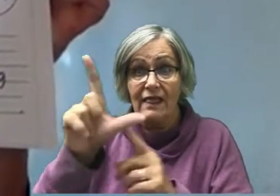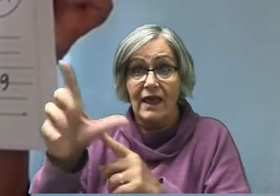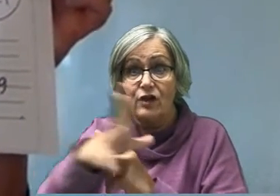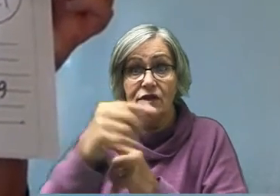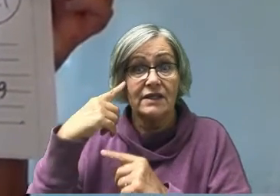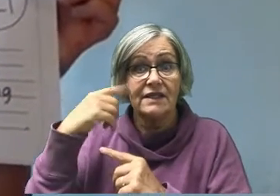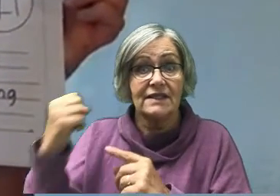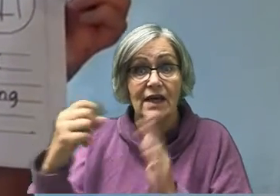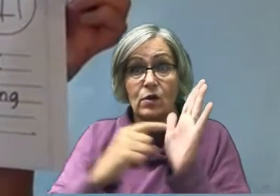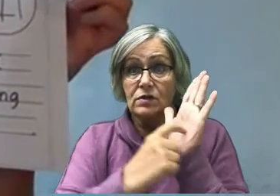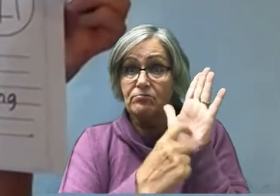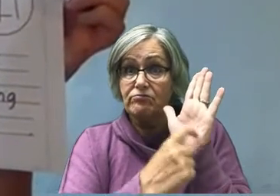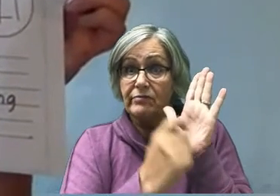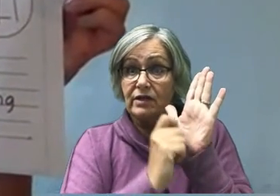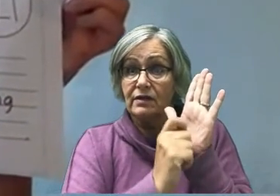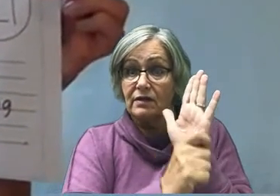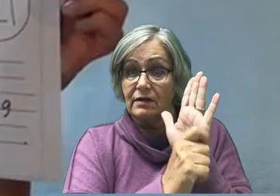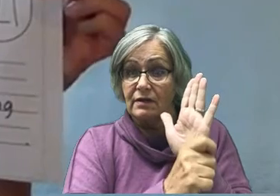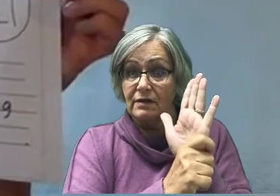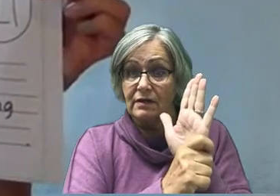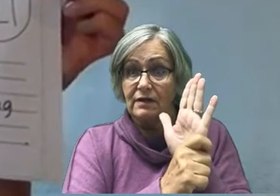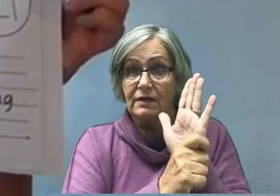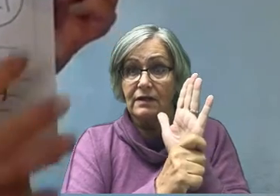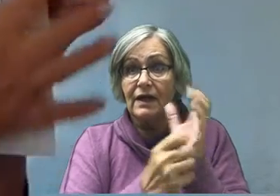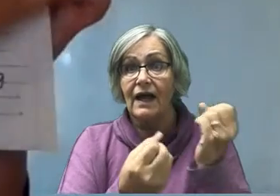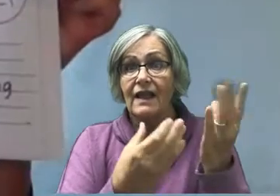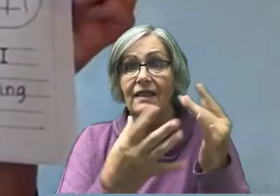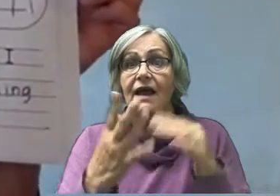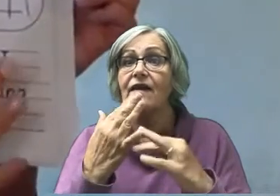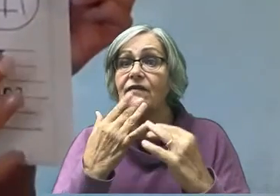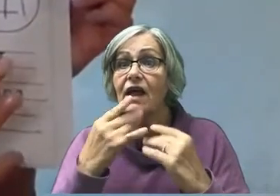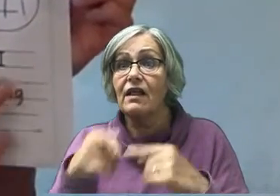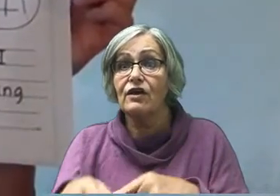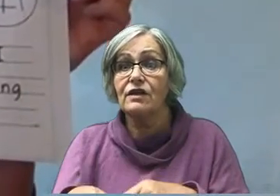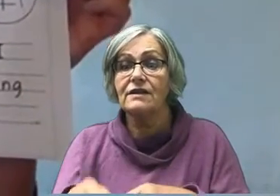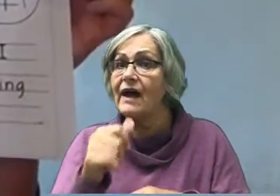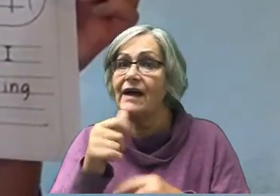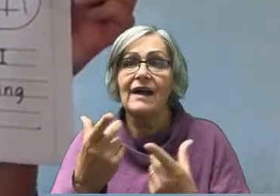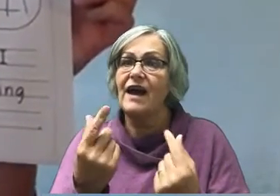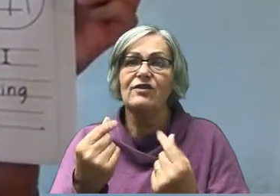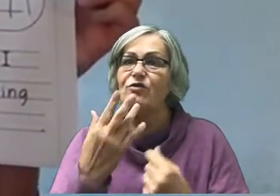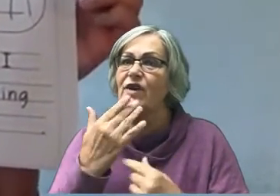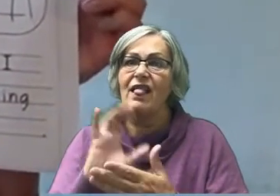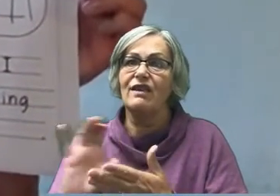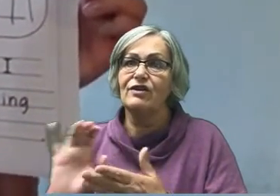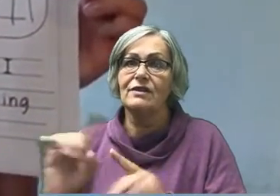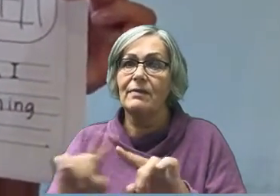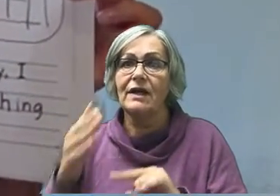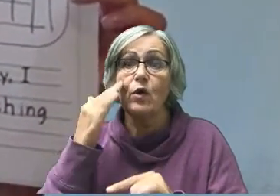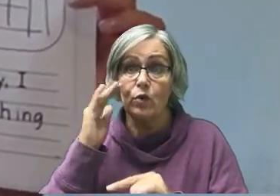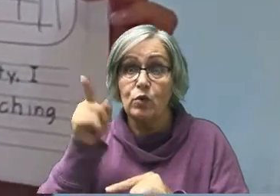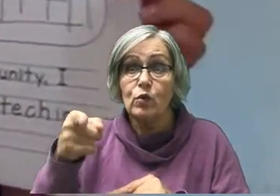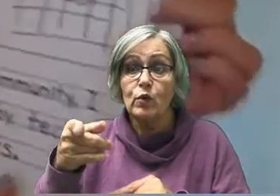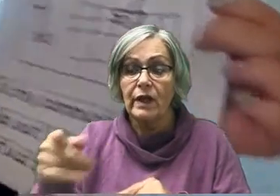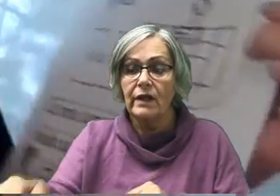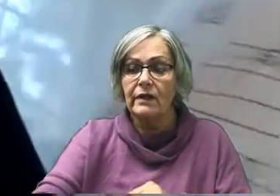some letters and sounds down here to finish that sentence? Lots of colors up here. I didn't do that, did I? But